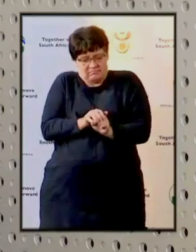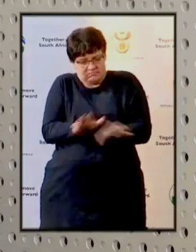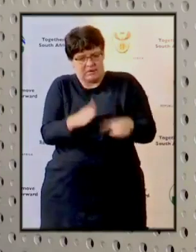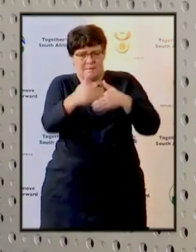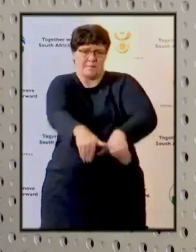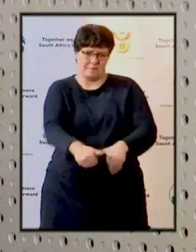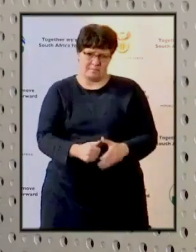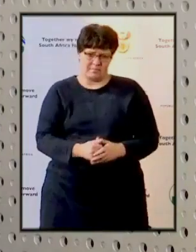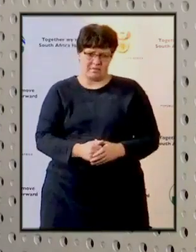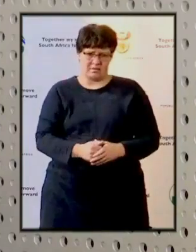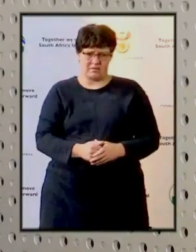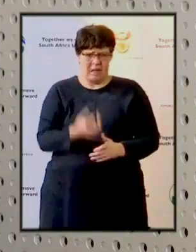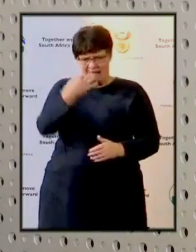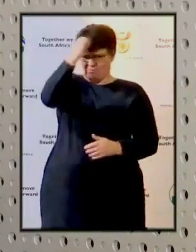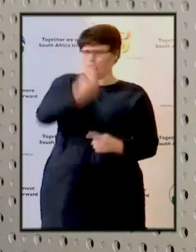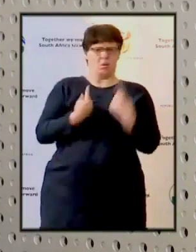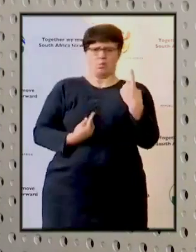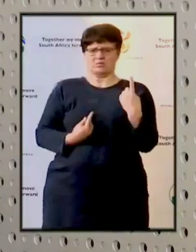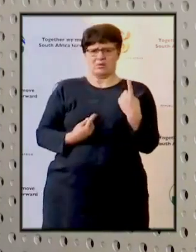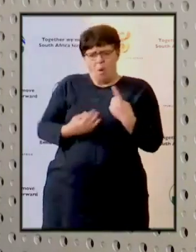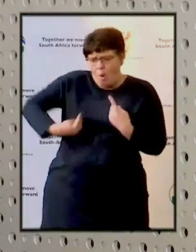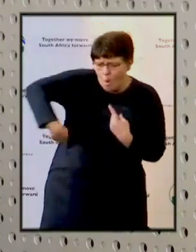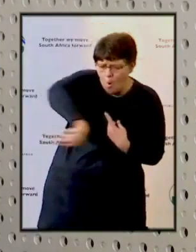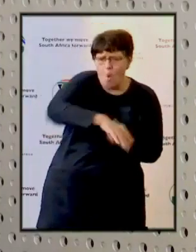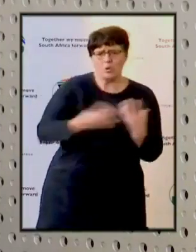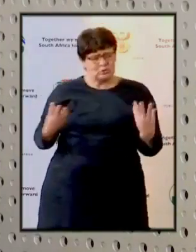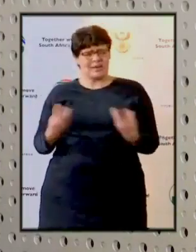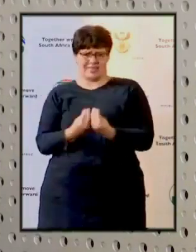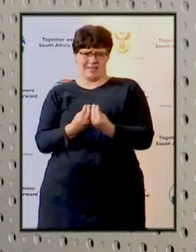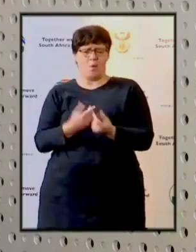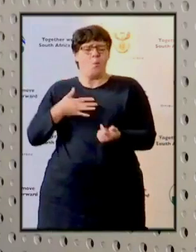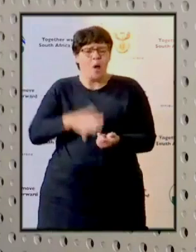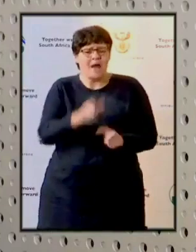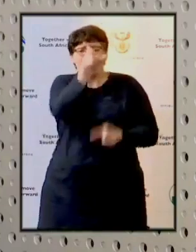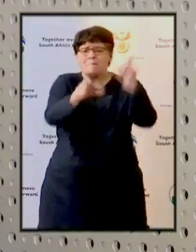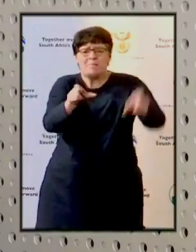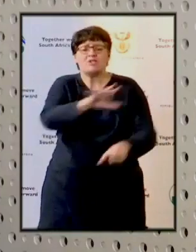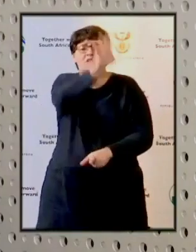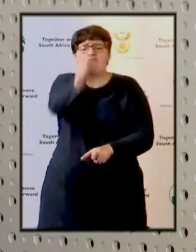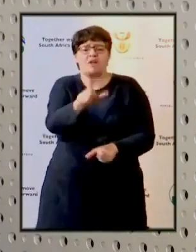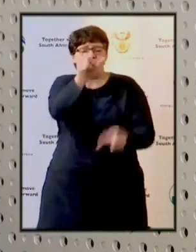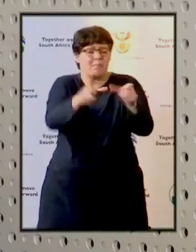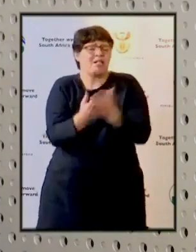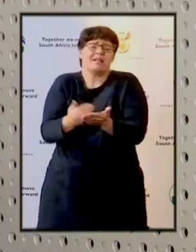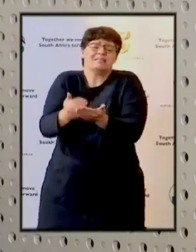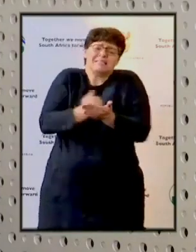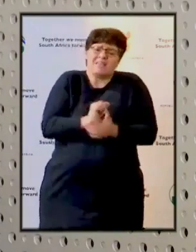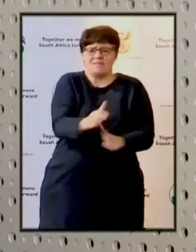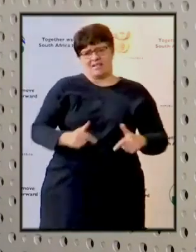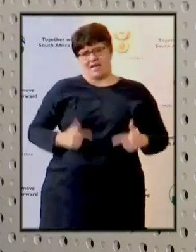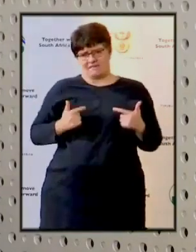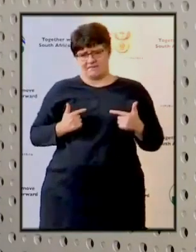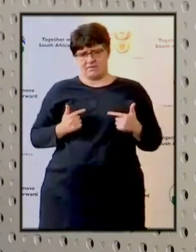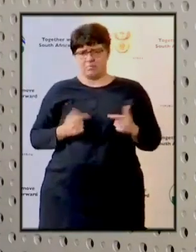together. It's about saving the lives of as many South Africans as we can. And so not everything can be done